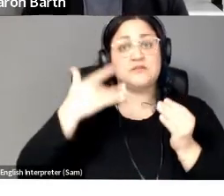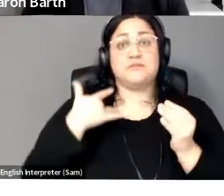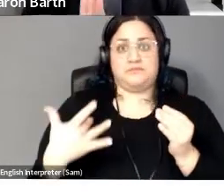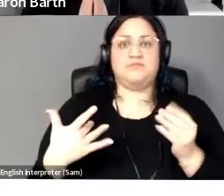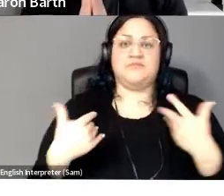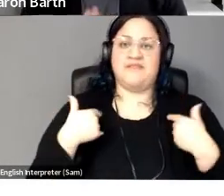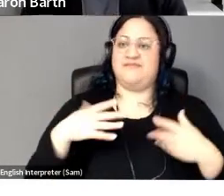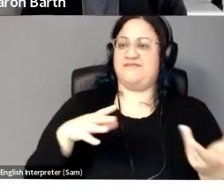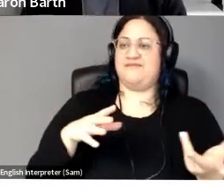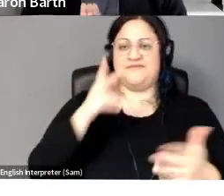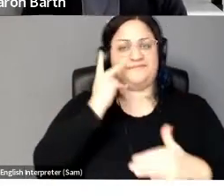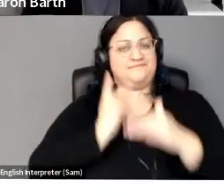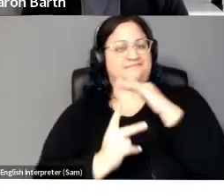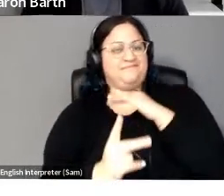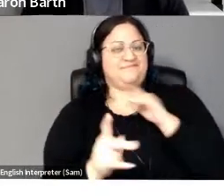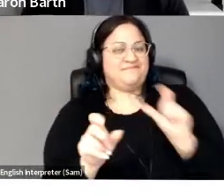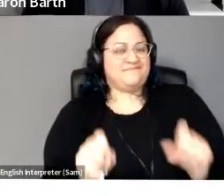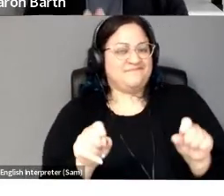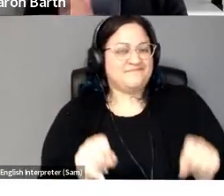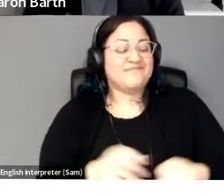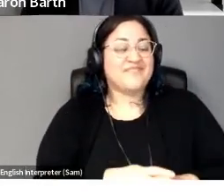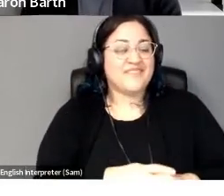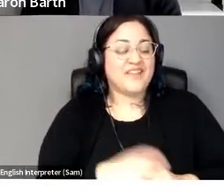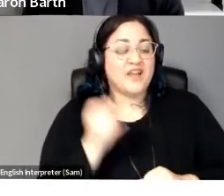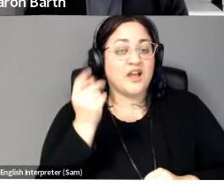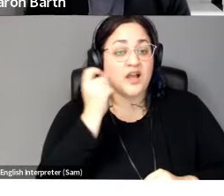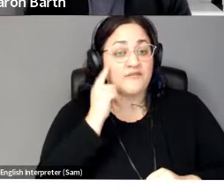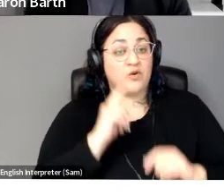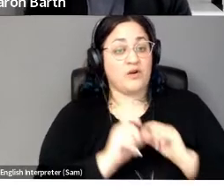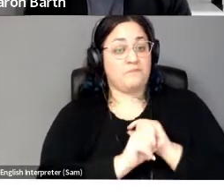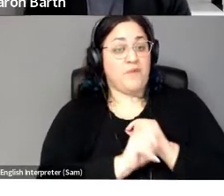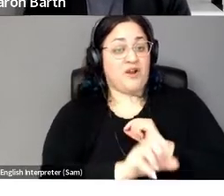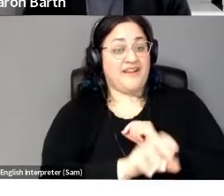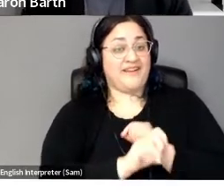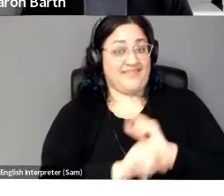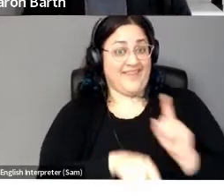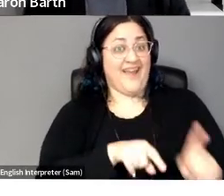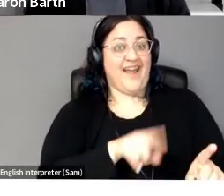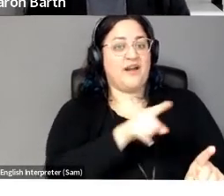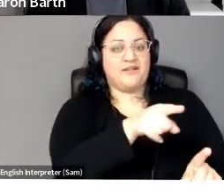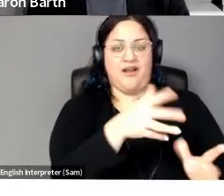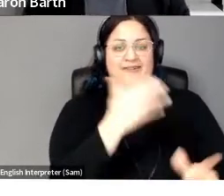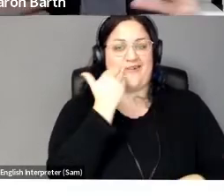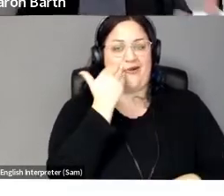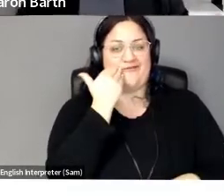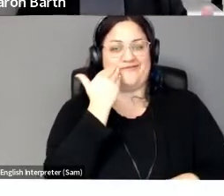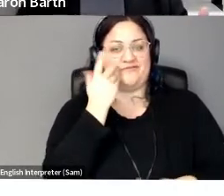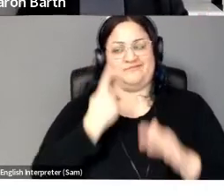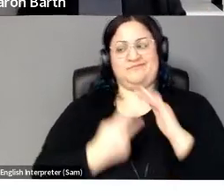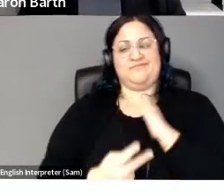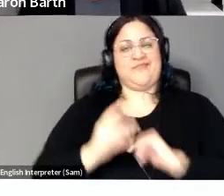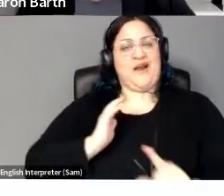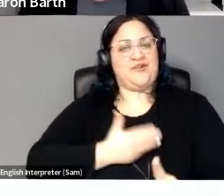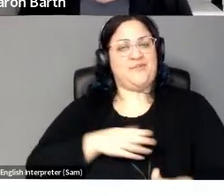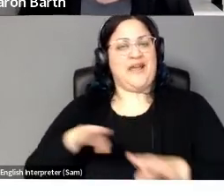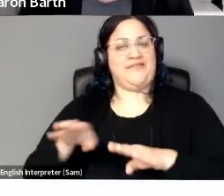particular, those facts are often used to get the most money out of us, right? But look at what 3